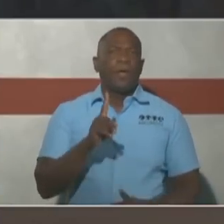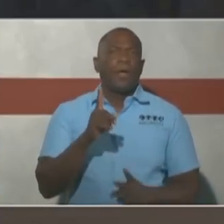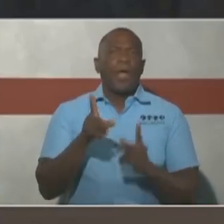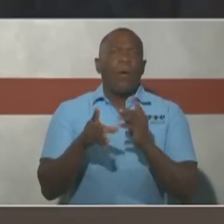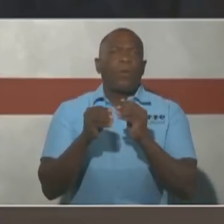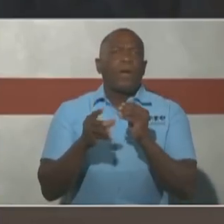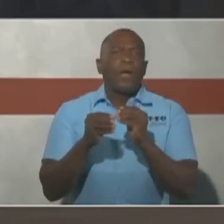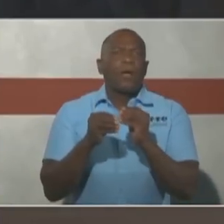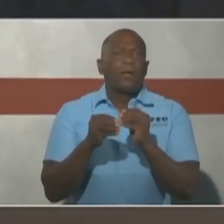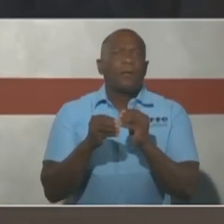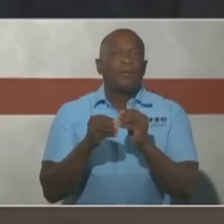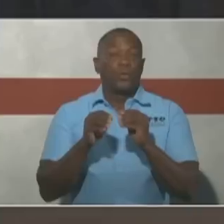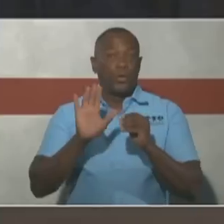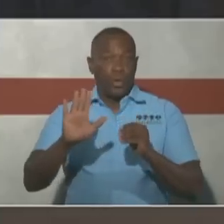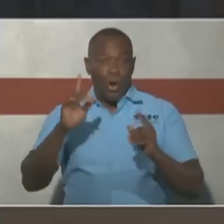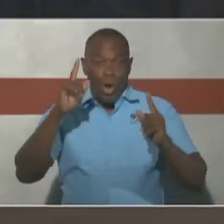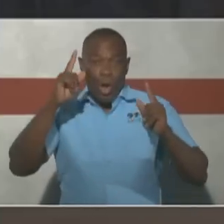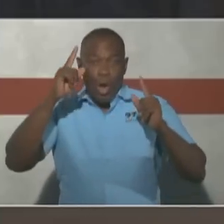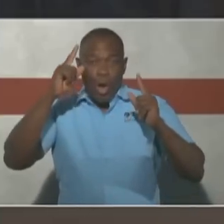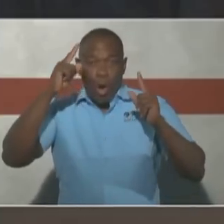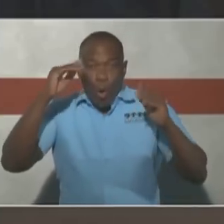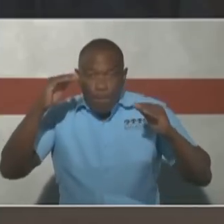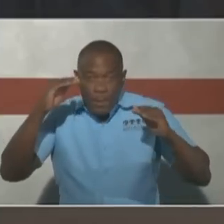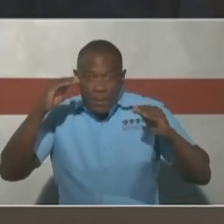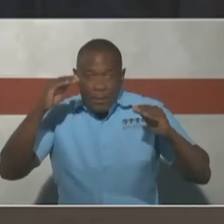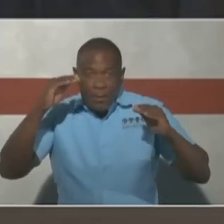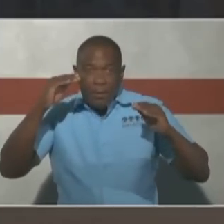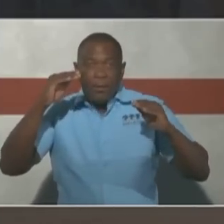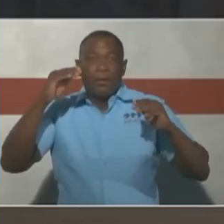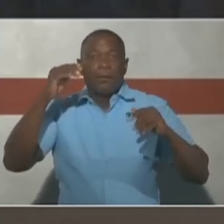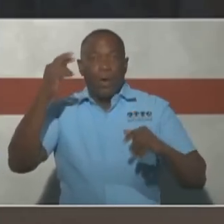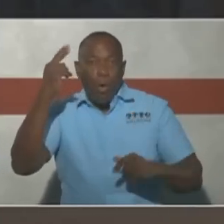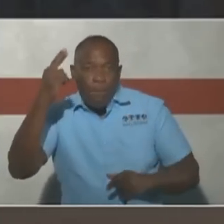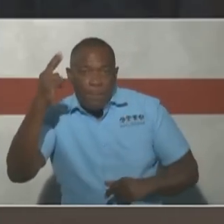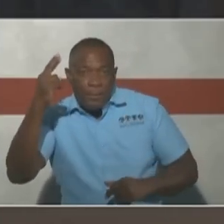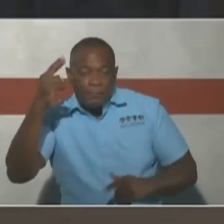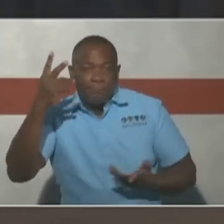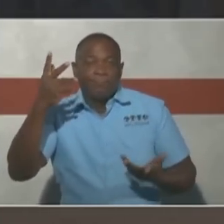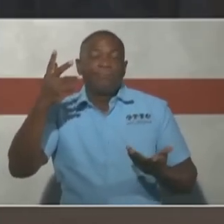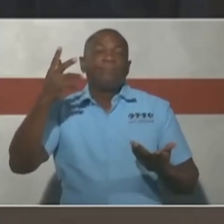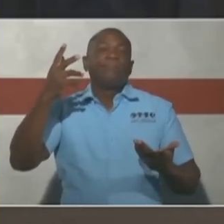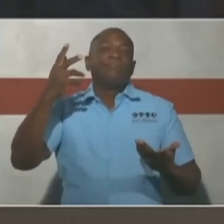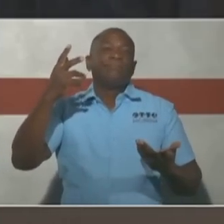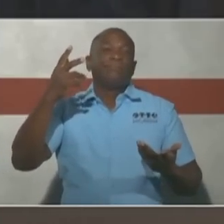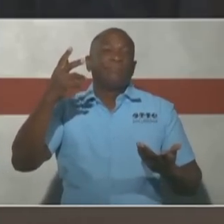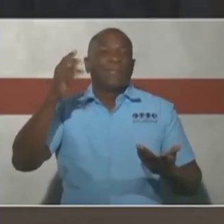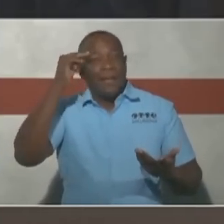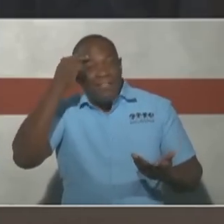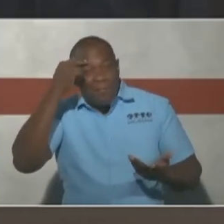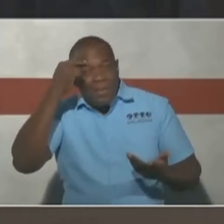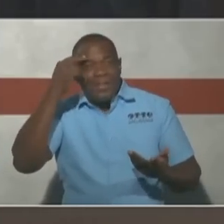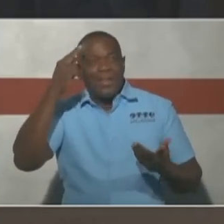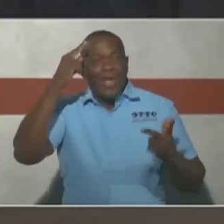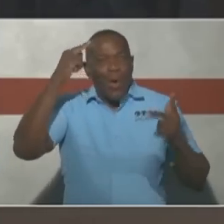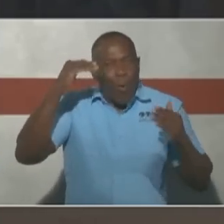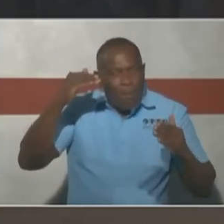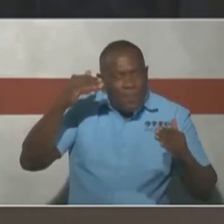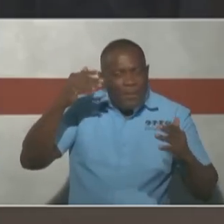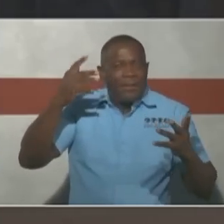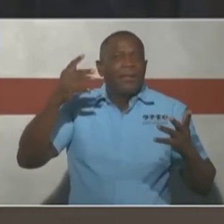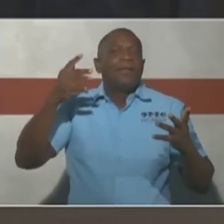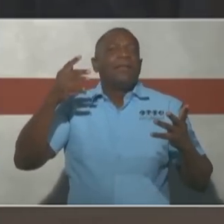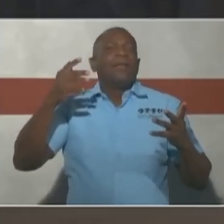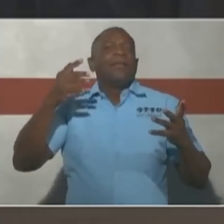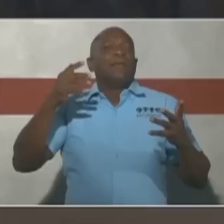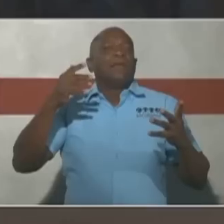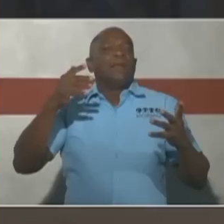threatening with respect to our ability to provide the care that would be required, then the government will have to act in a different